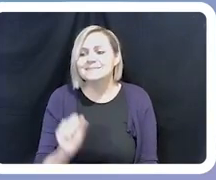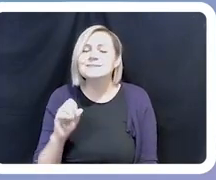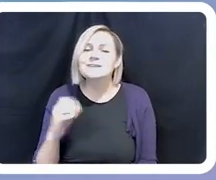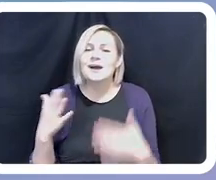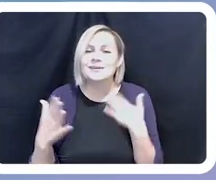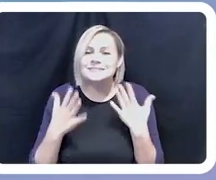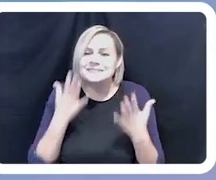I'm so in tears.